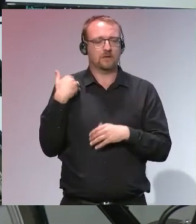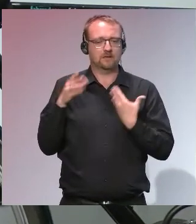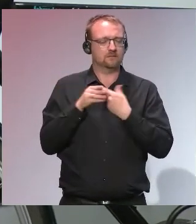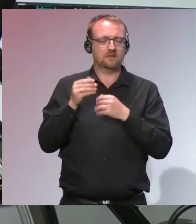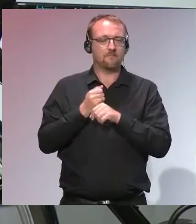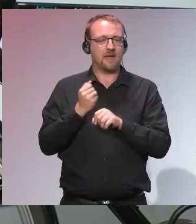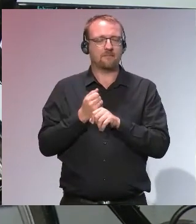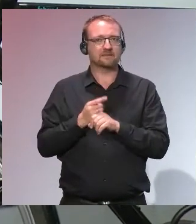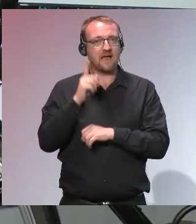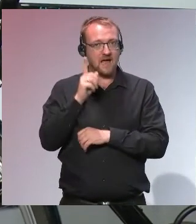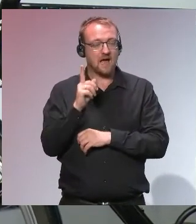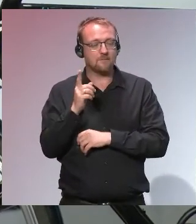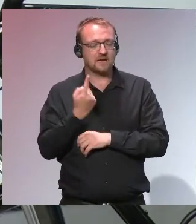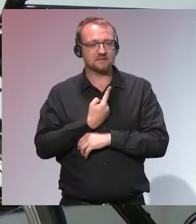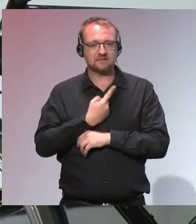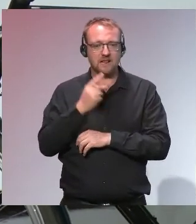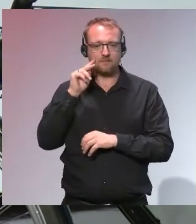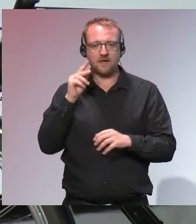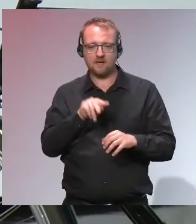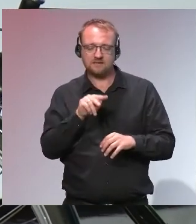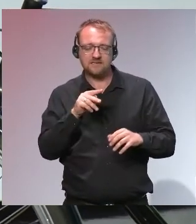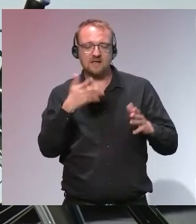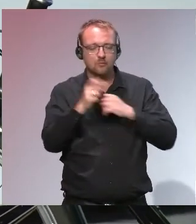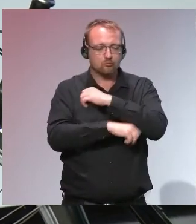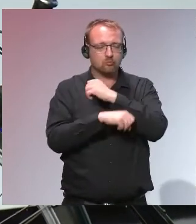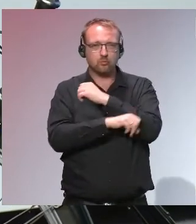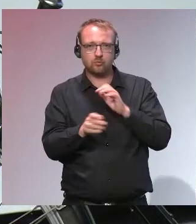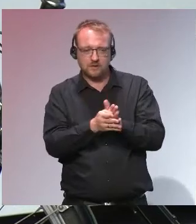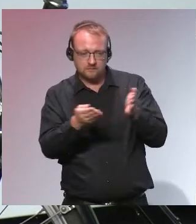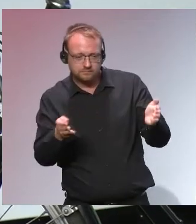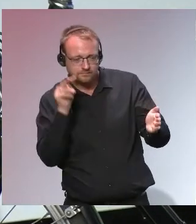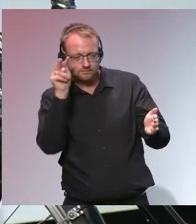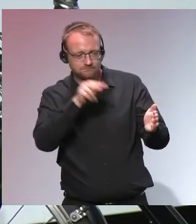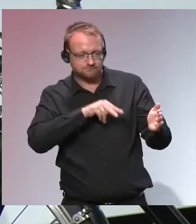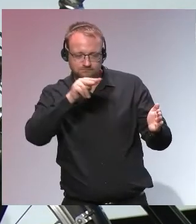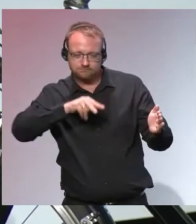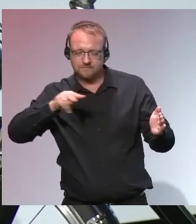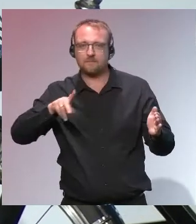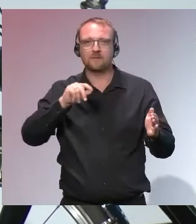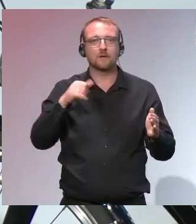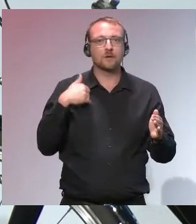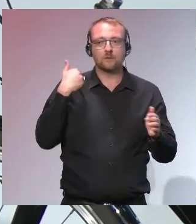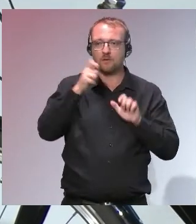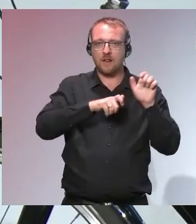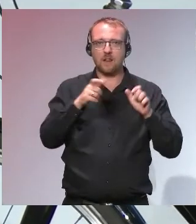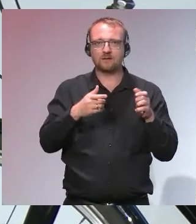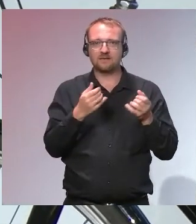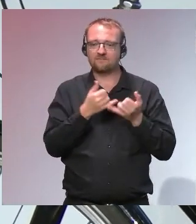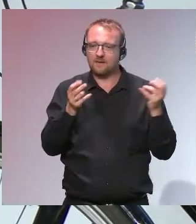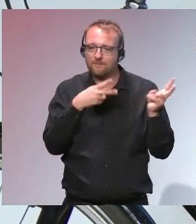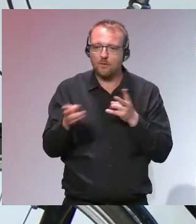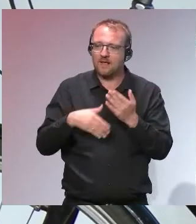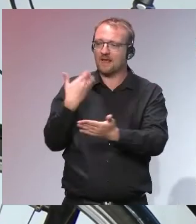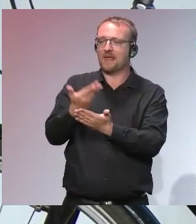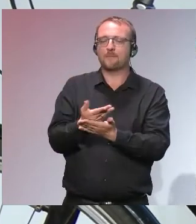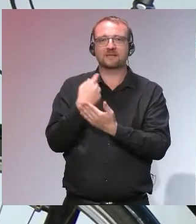them in the problem and give them actions that they can take to make an impact, that does often help them. They